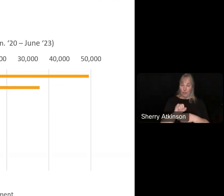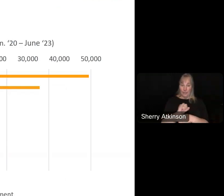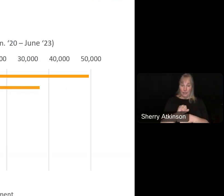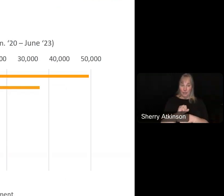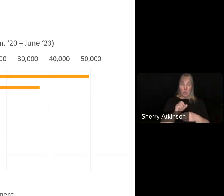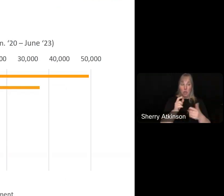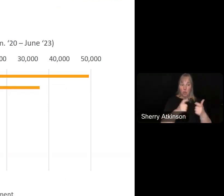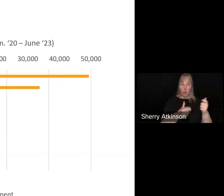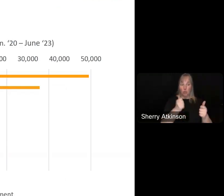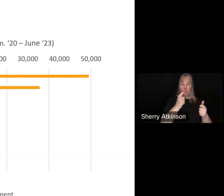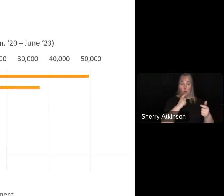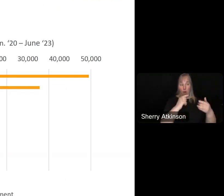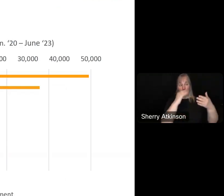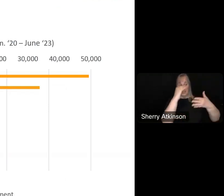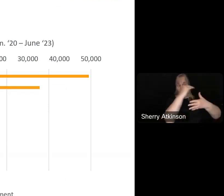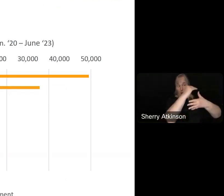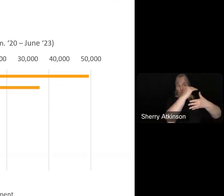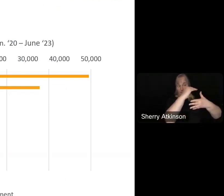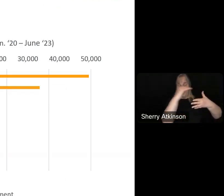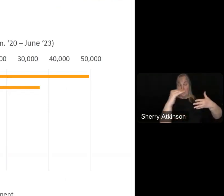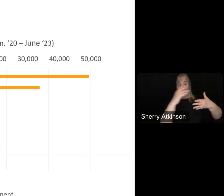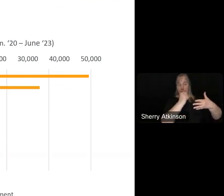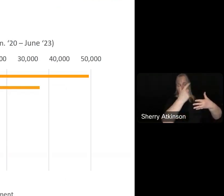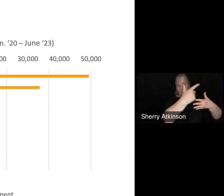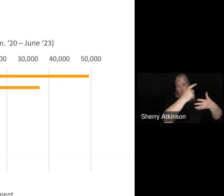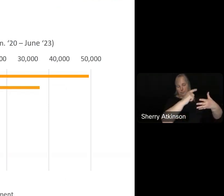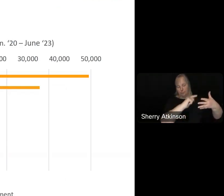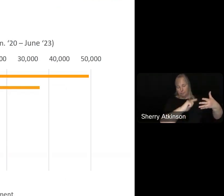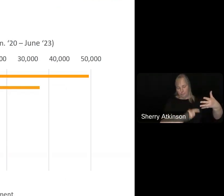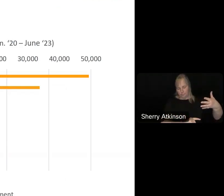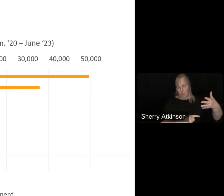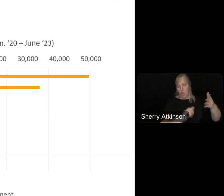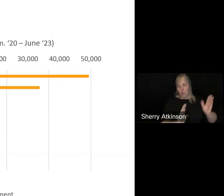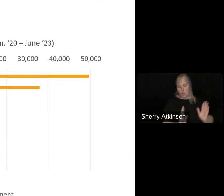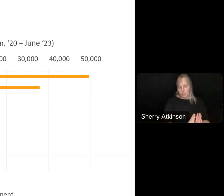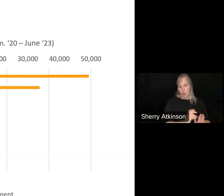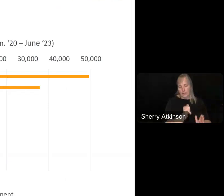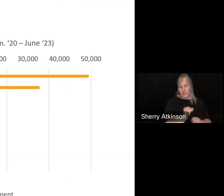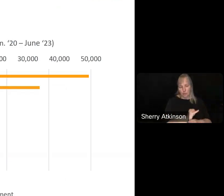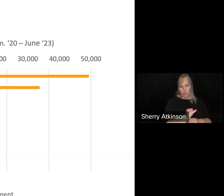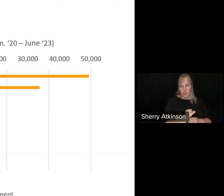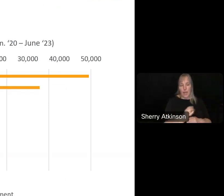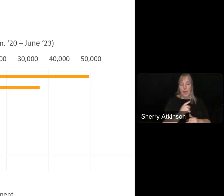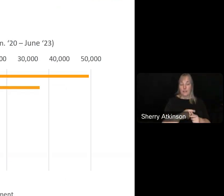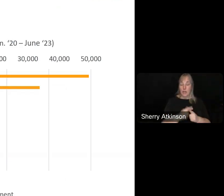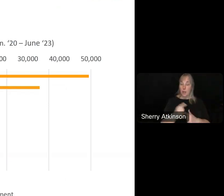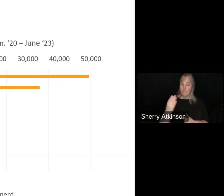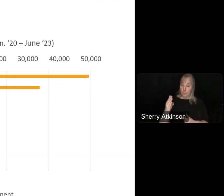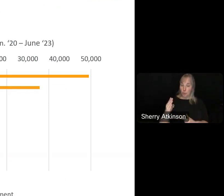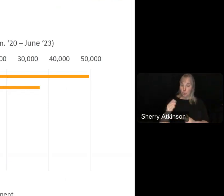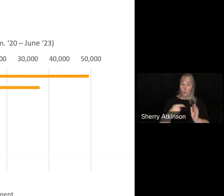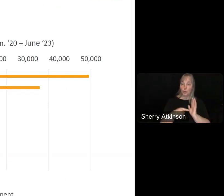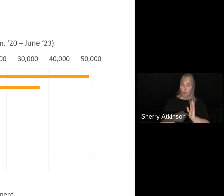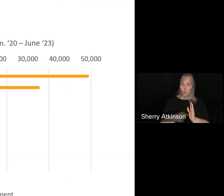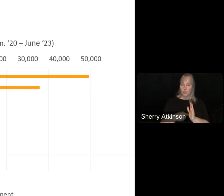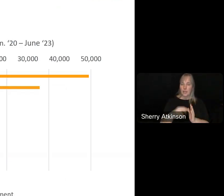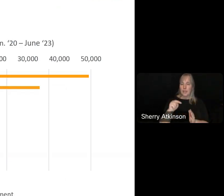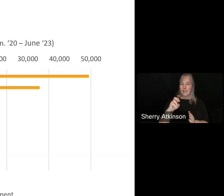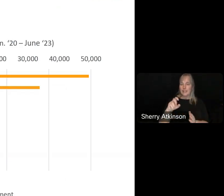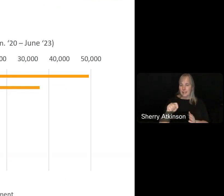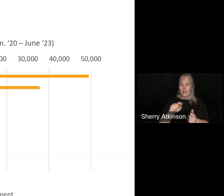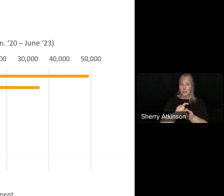goes to the smallest industries, and then the blue bar shows the net change in employment since January